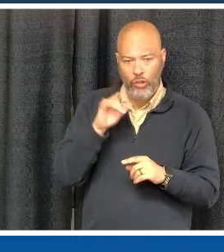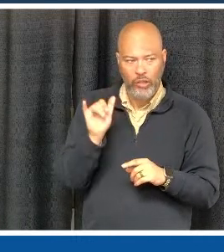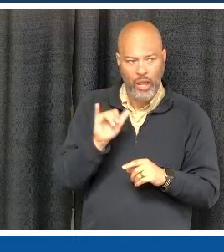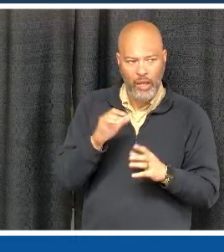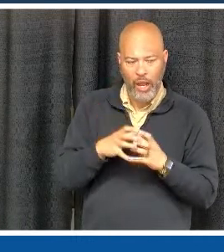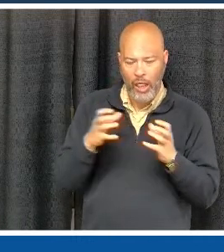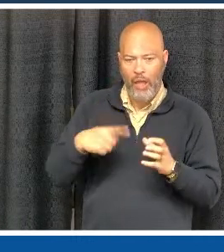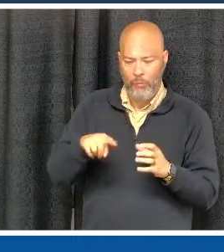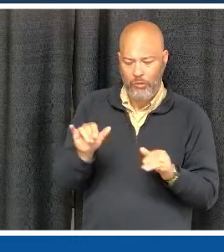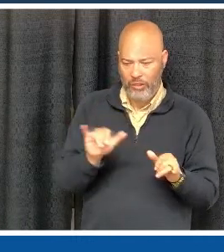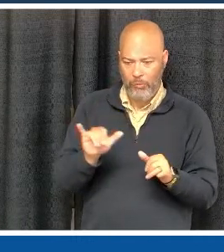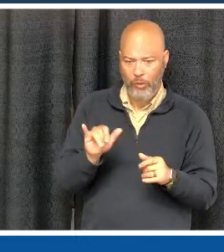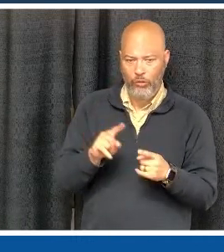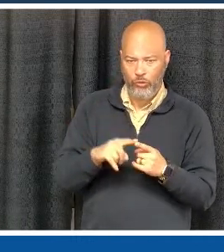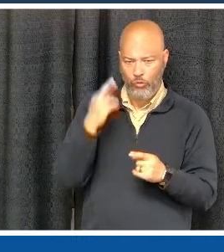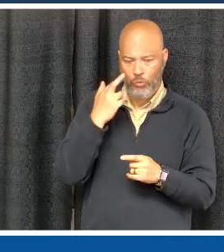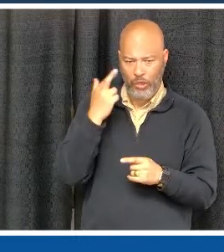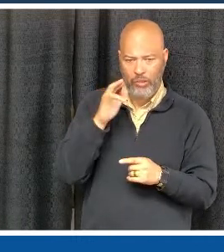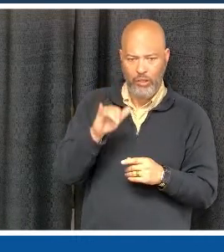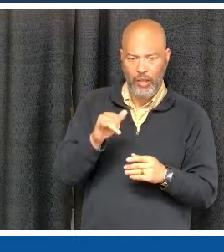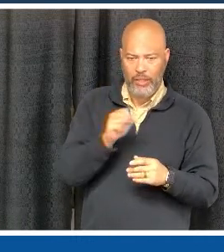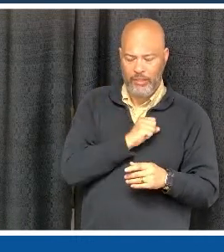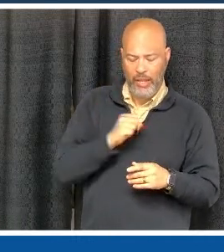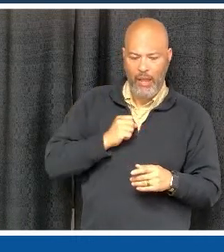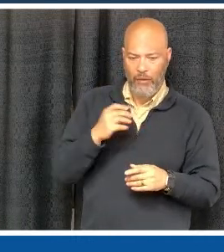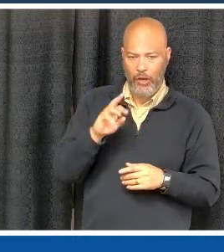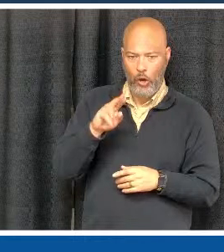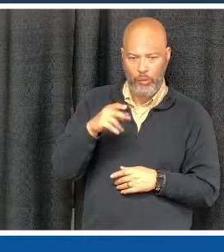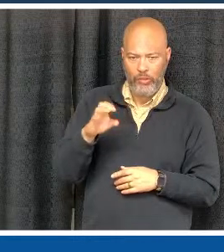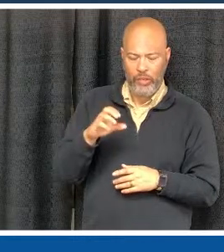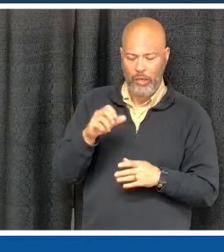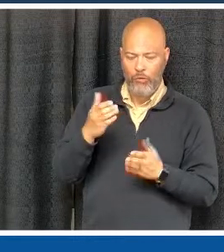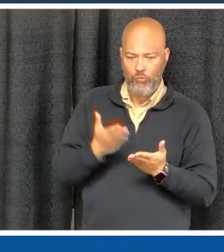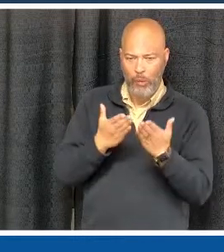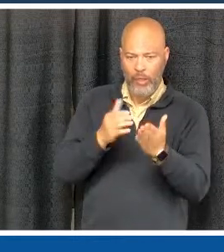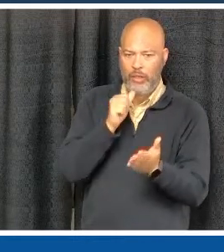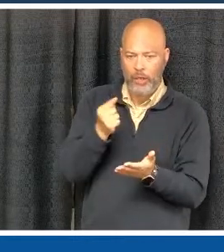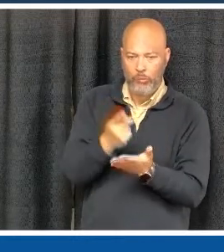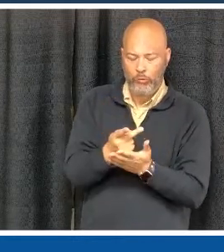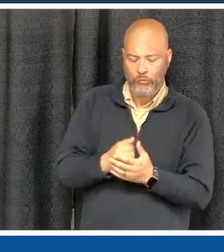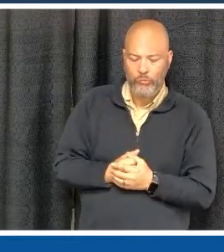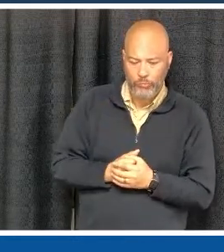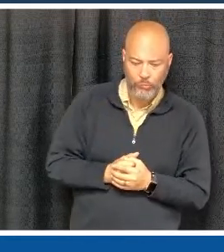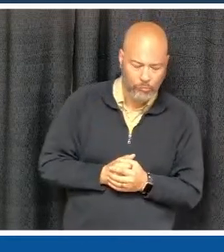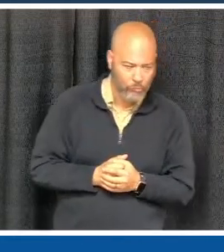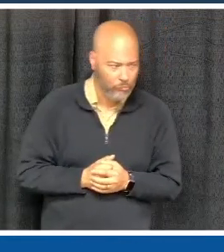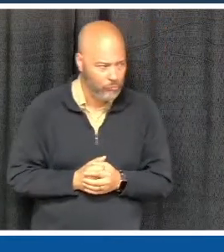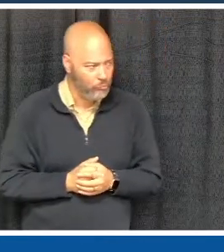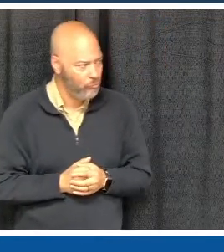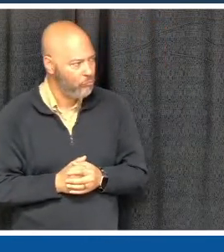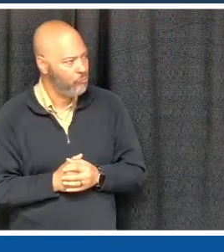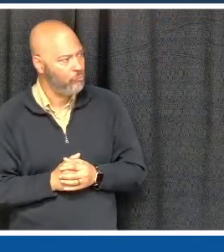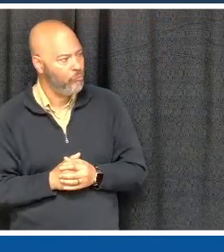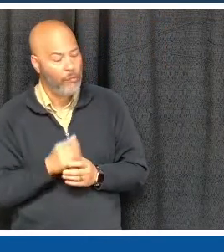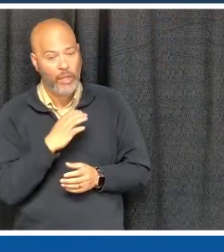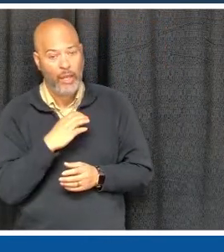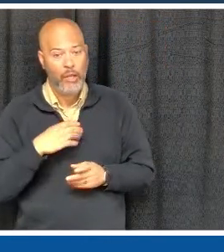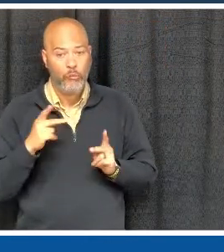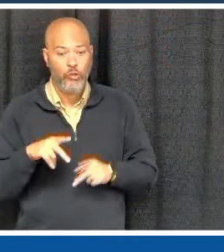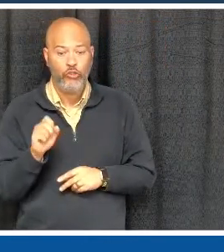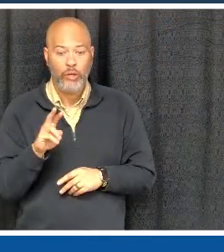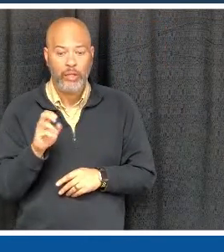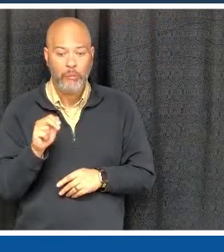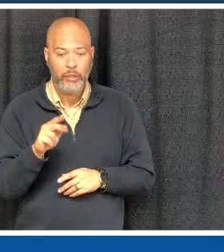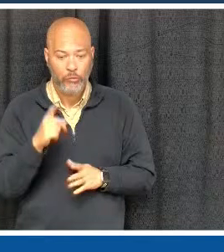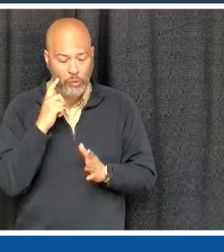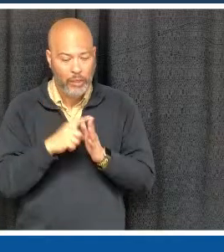were similar to the reasons that the staff and RPC recommended disapproval. Thank you. Thank you. Councilperson Streetman, you're